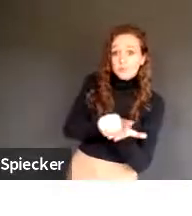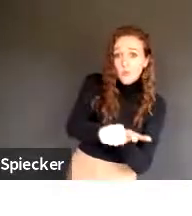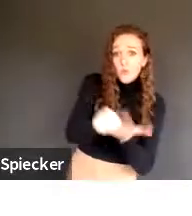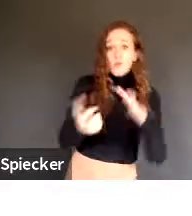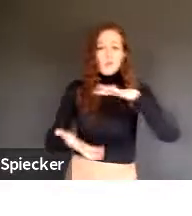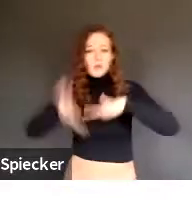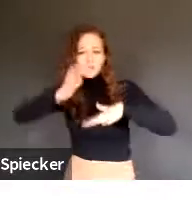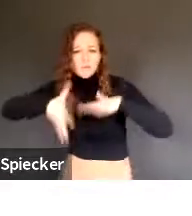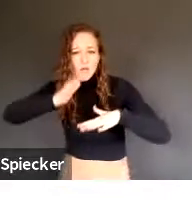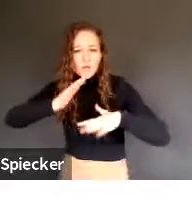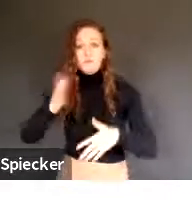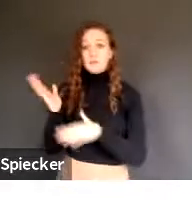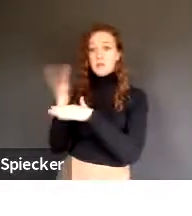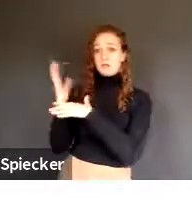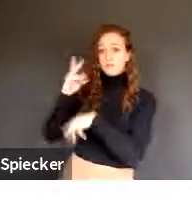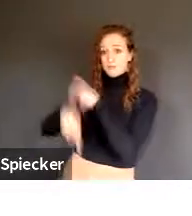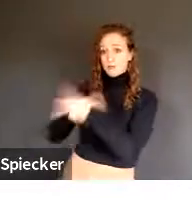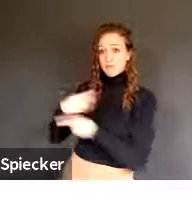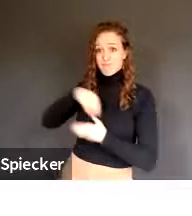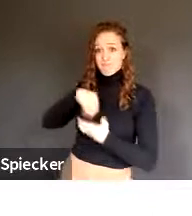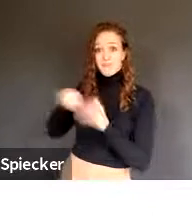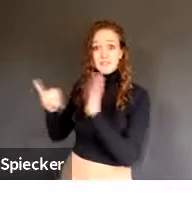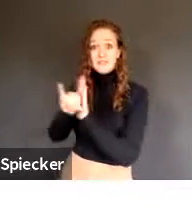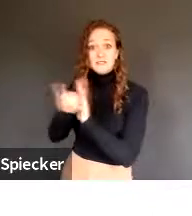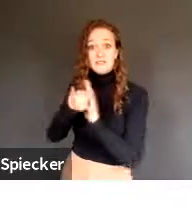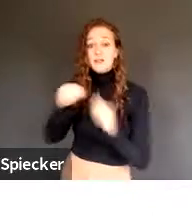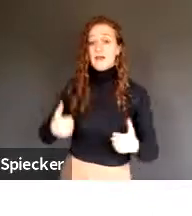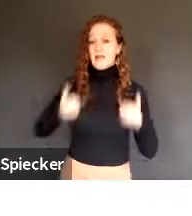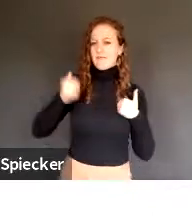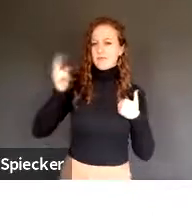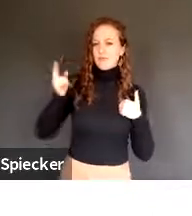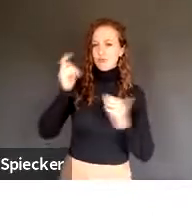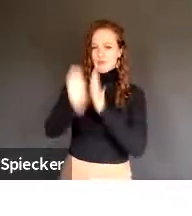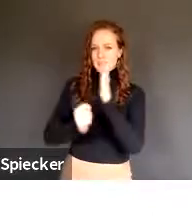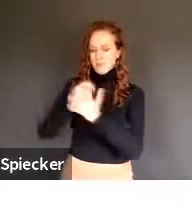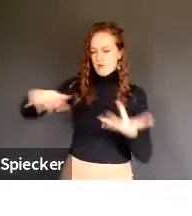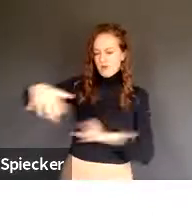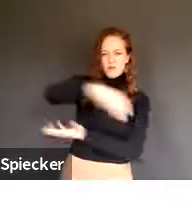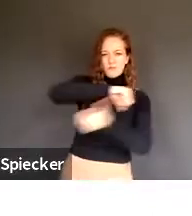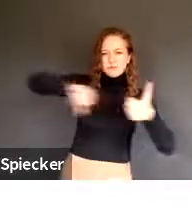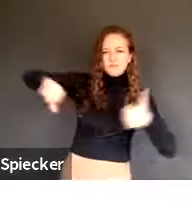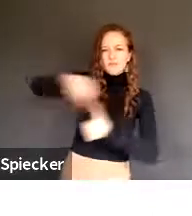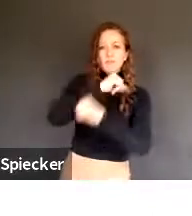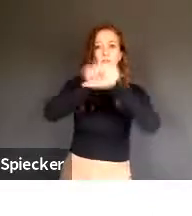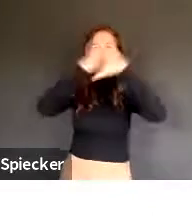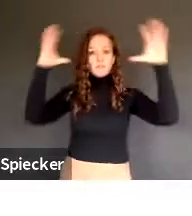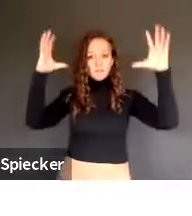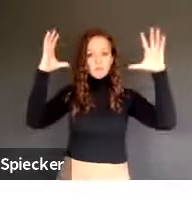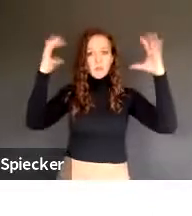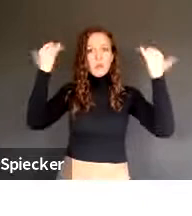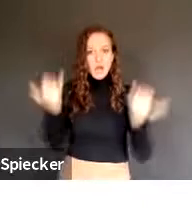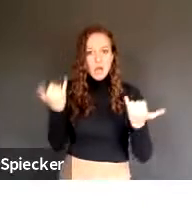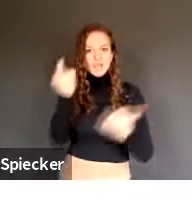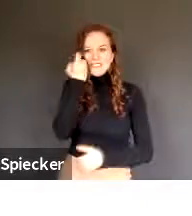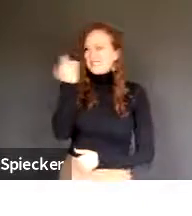So after looking at all we've seen from this study, we have a better understanding of these lesser known interactive effects among